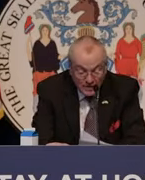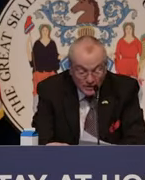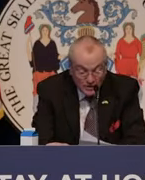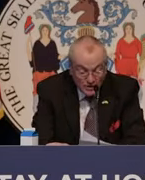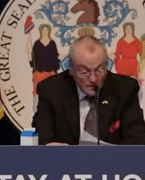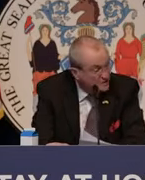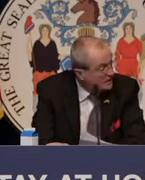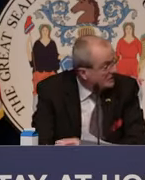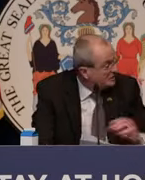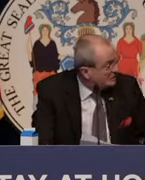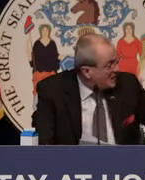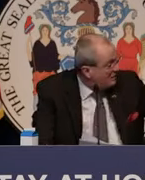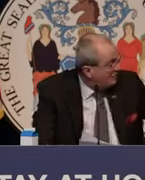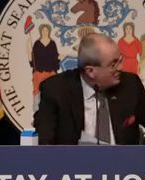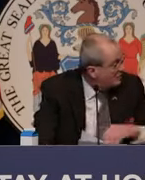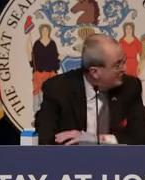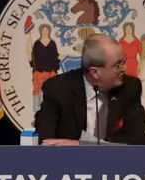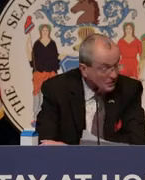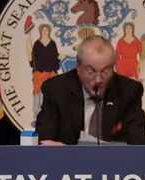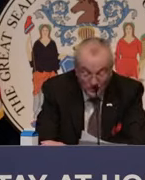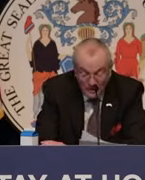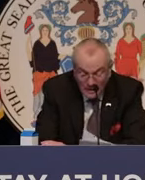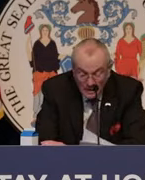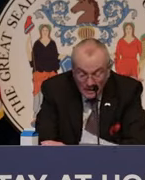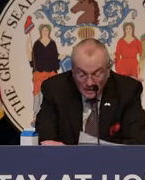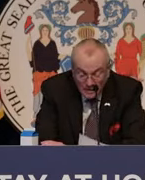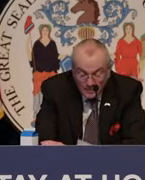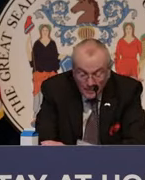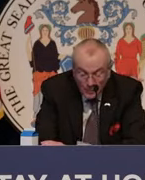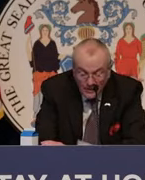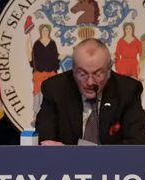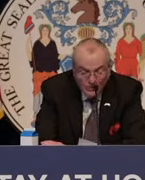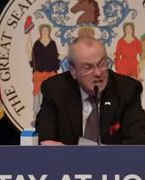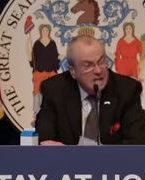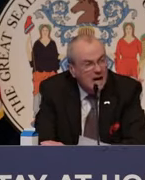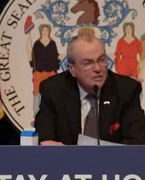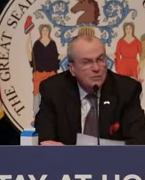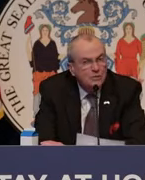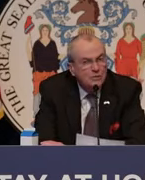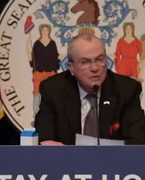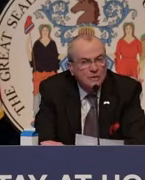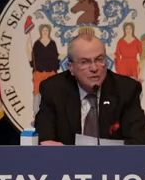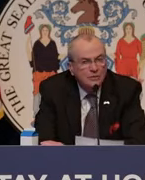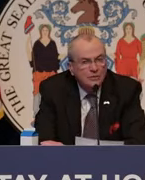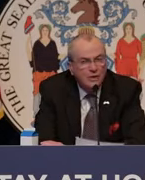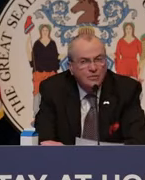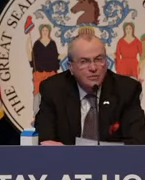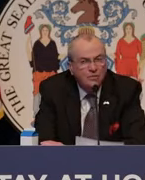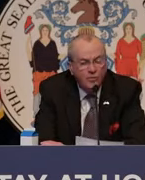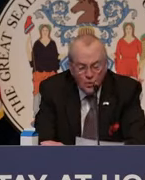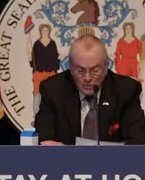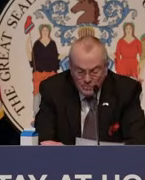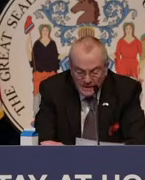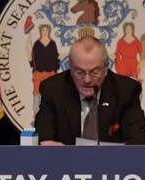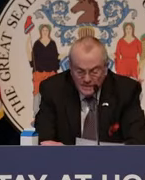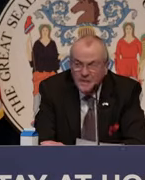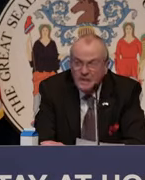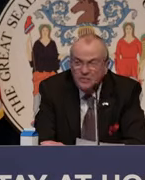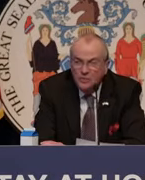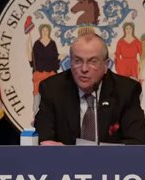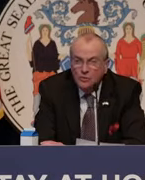our federal congressional delegation. Pat was on both of those calls with us. I spoke to leaders of four